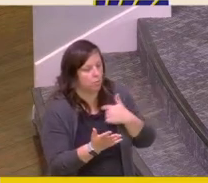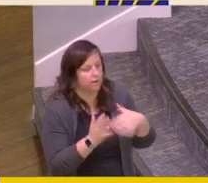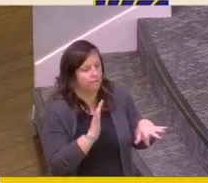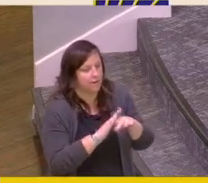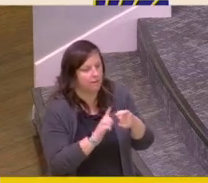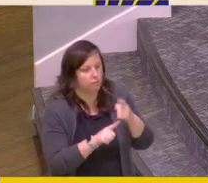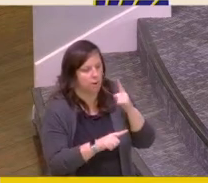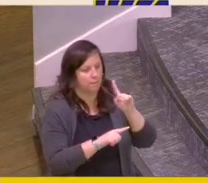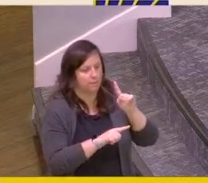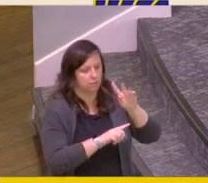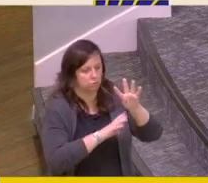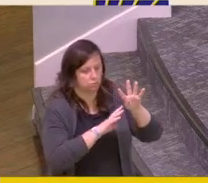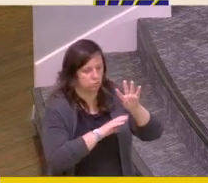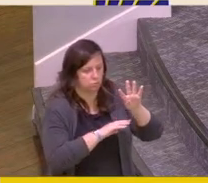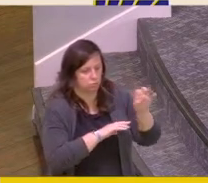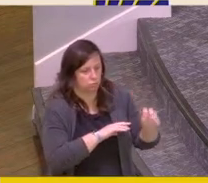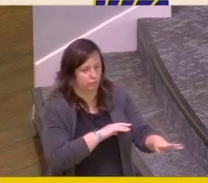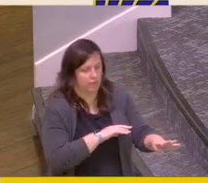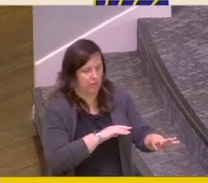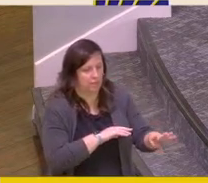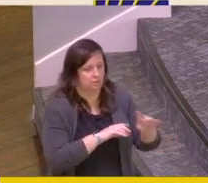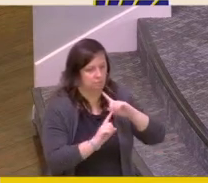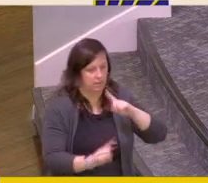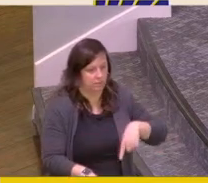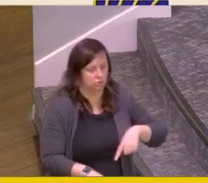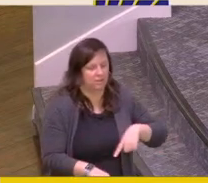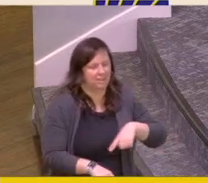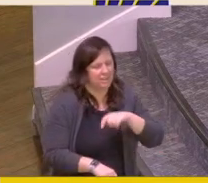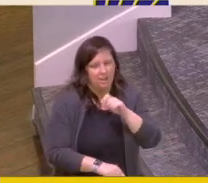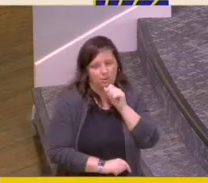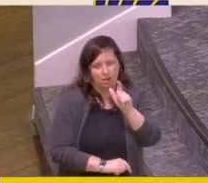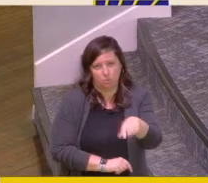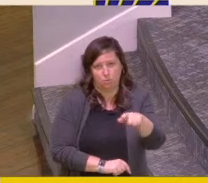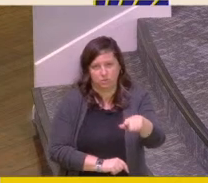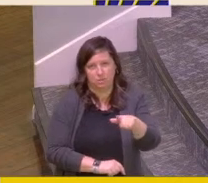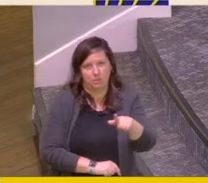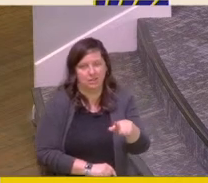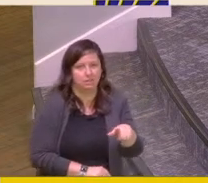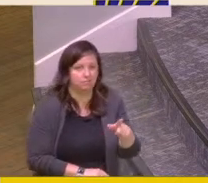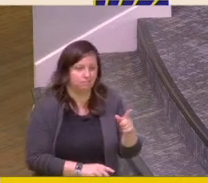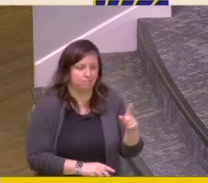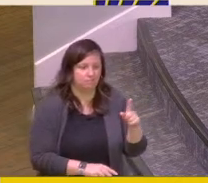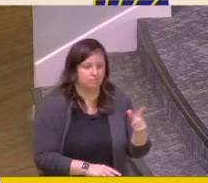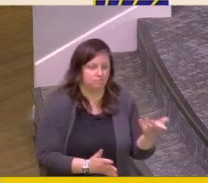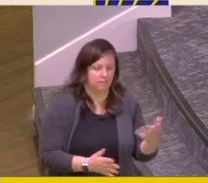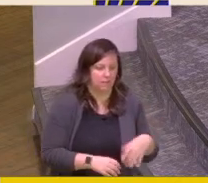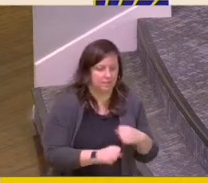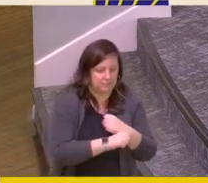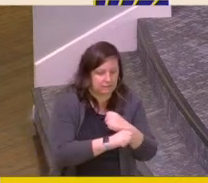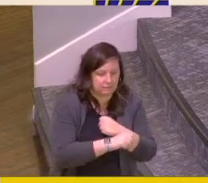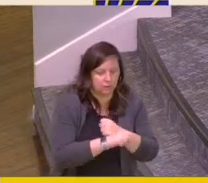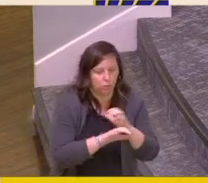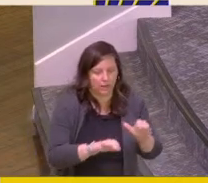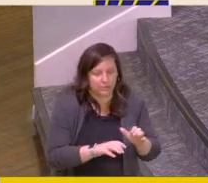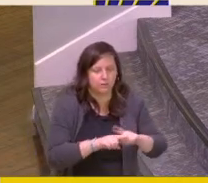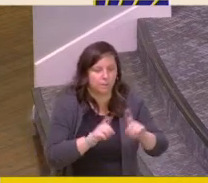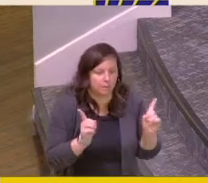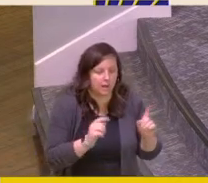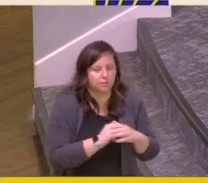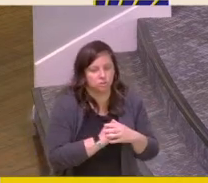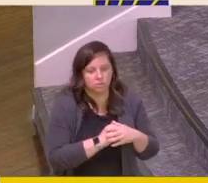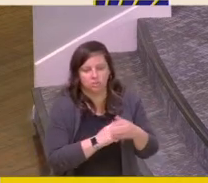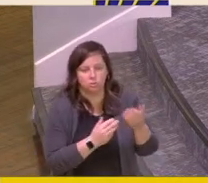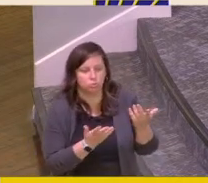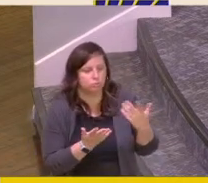meant to be a statistical endeavor or activity, but just to give us some idea of where the